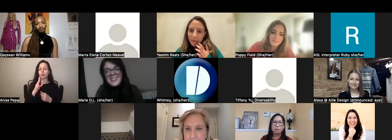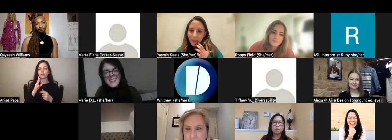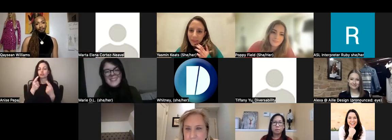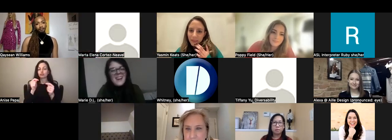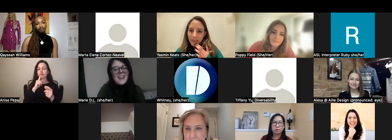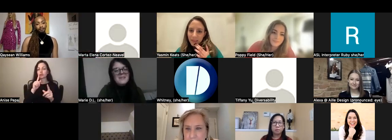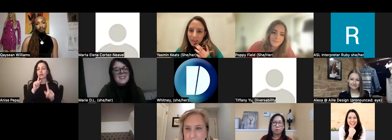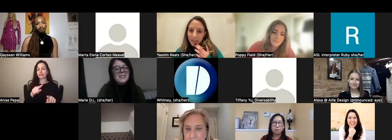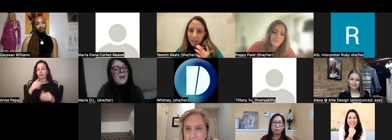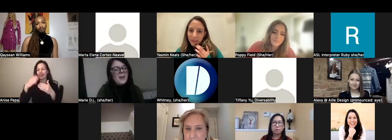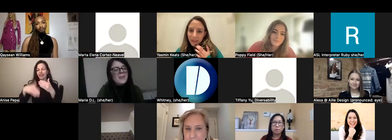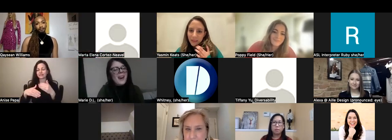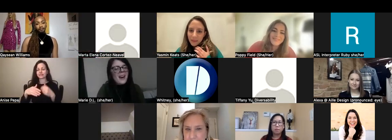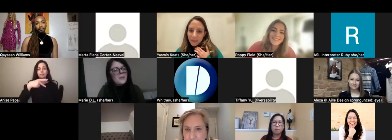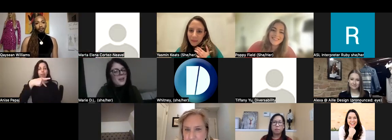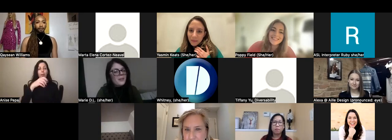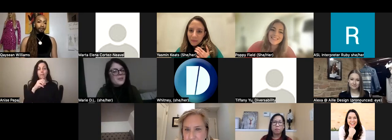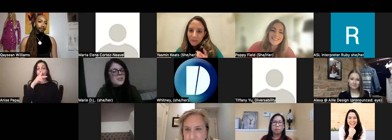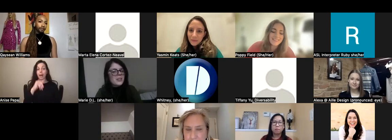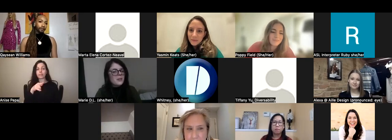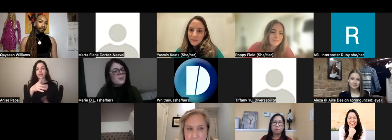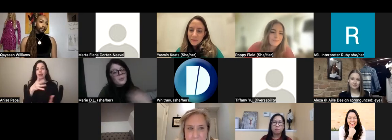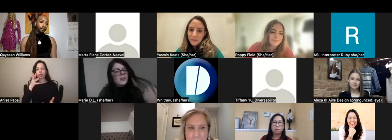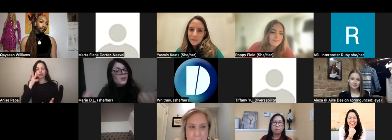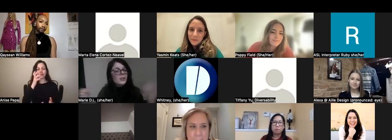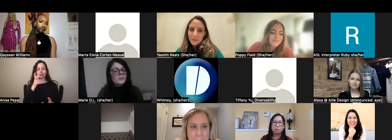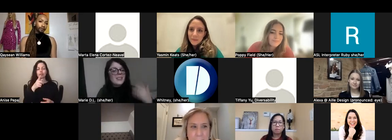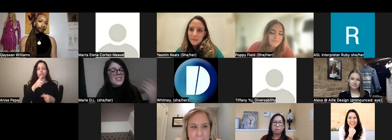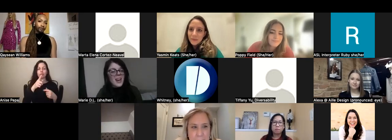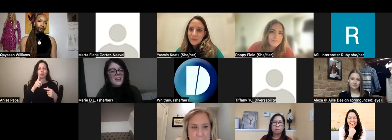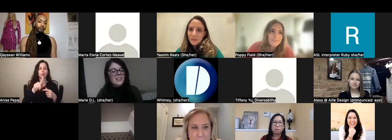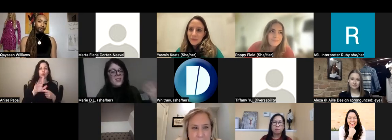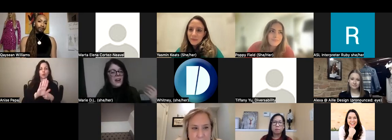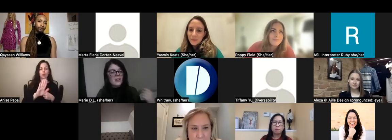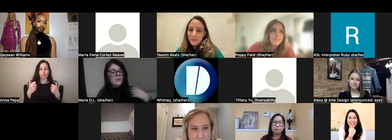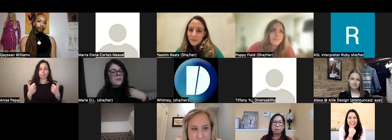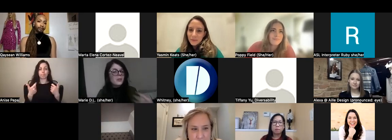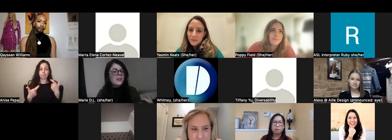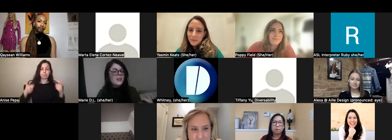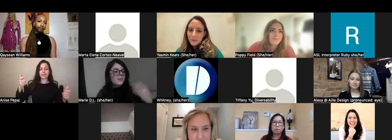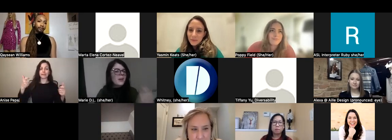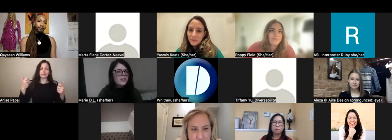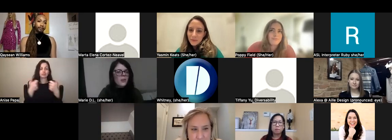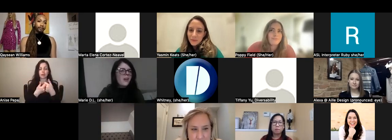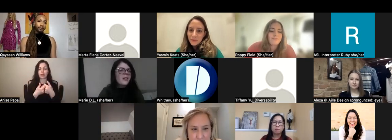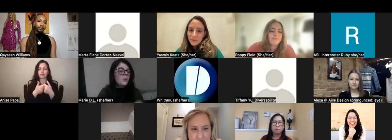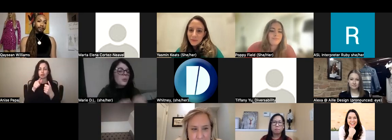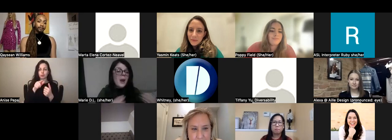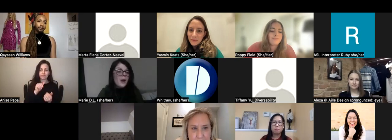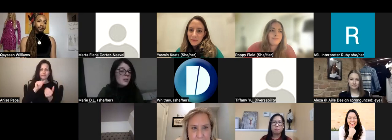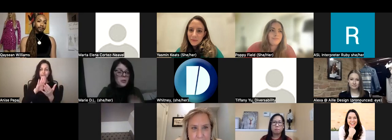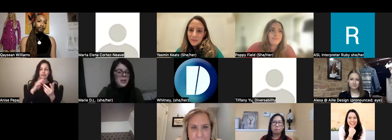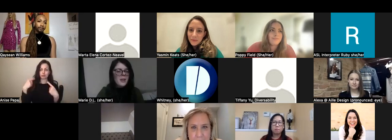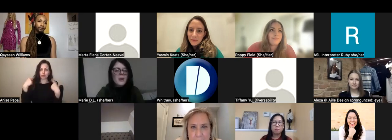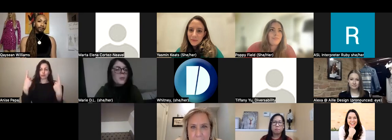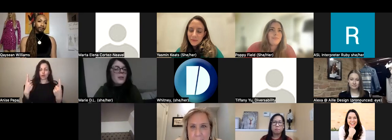end. And so Poppy, I would love to hear what your biggest challenge that you really faced so far throughout your